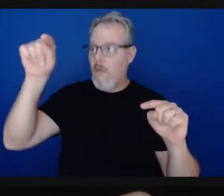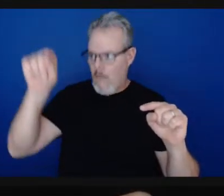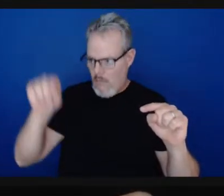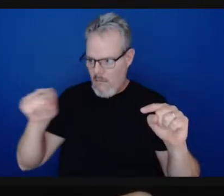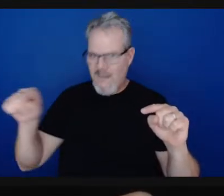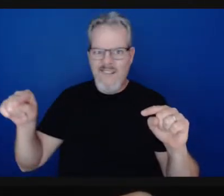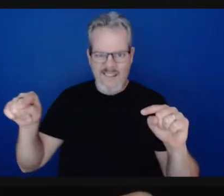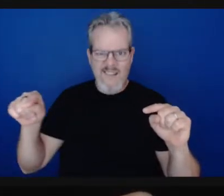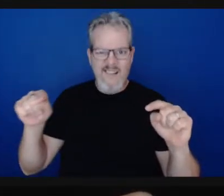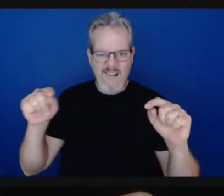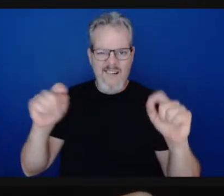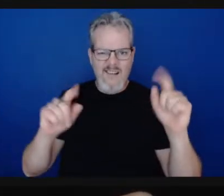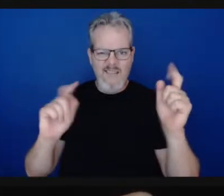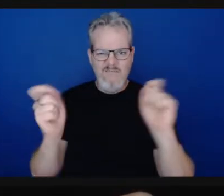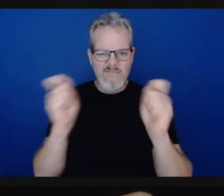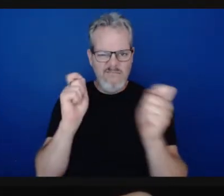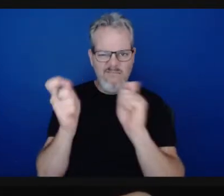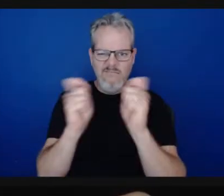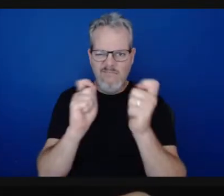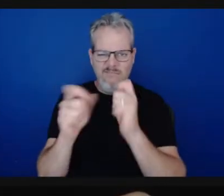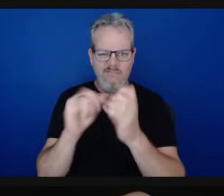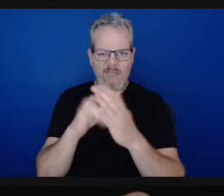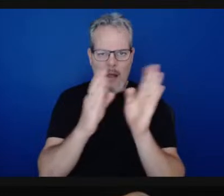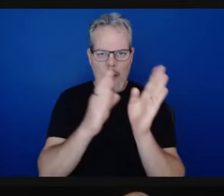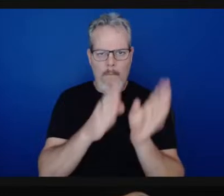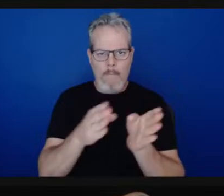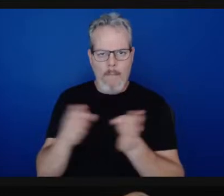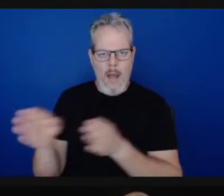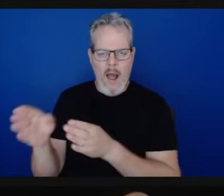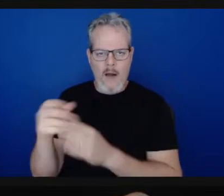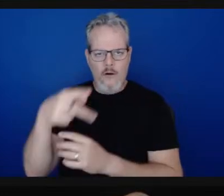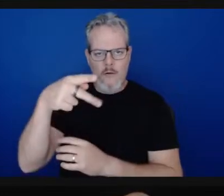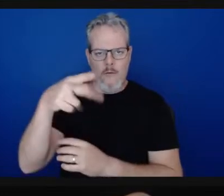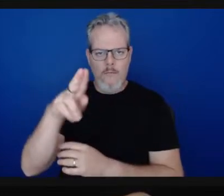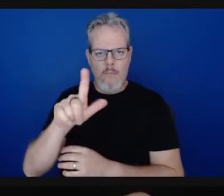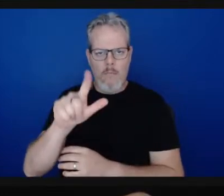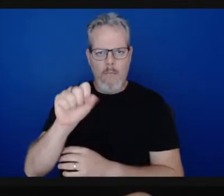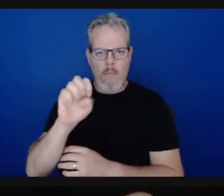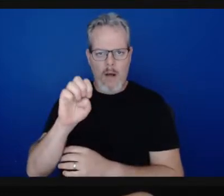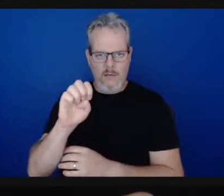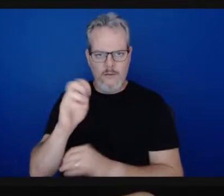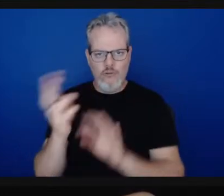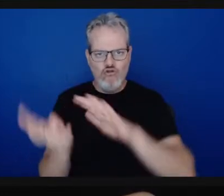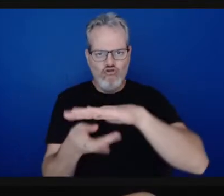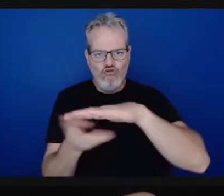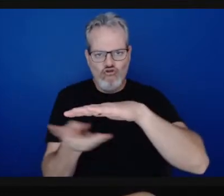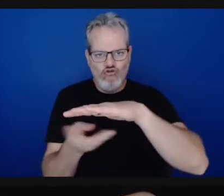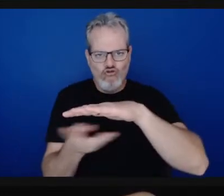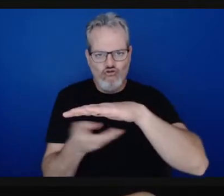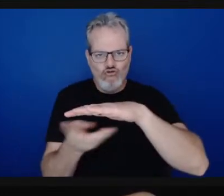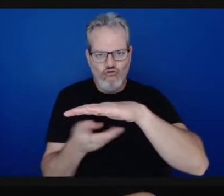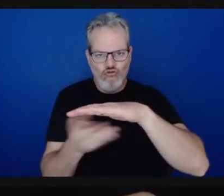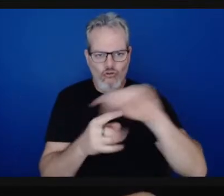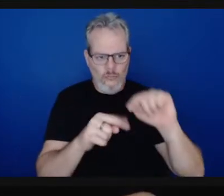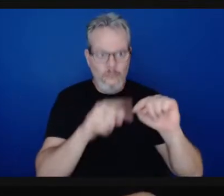down. That's the pattern of it pulsing the magma supply through this now open system.